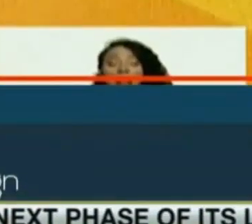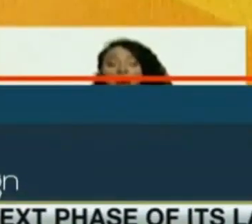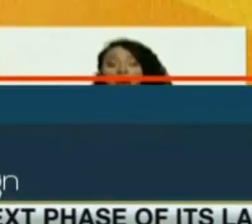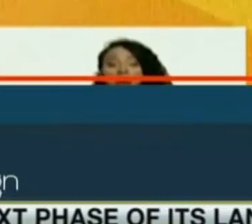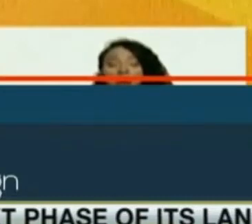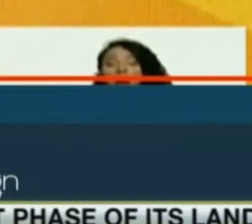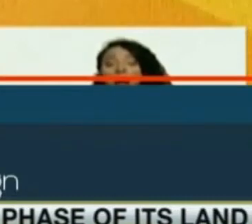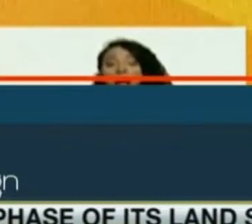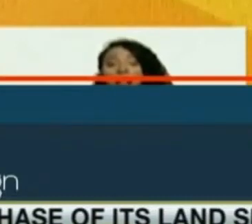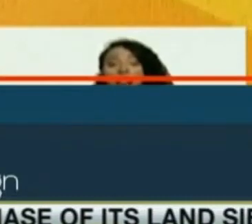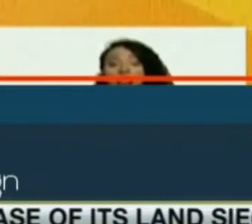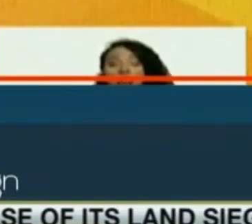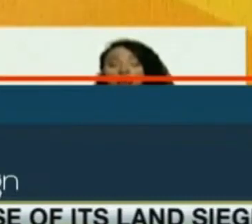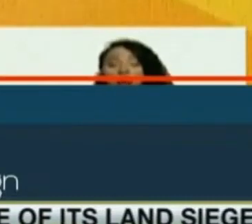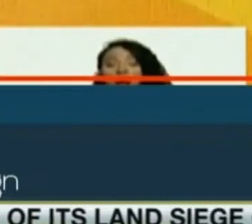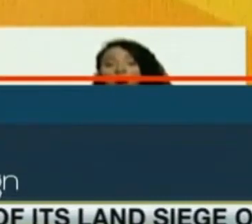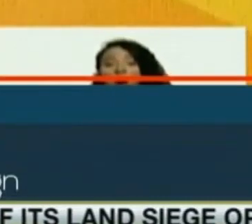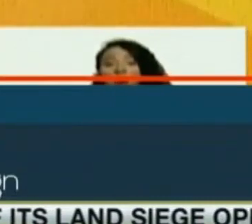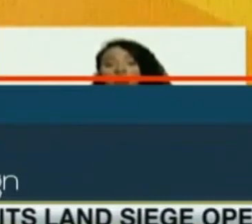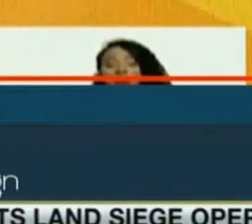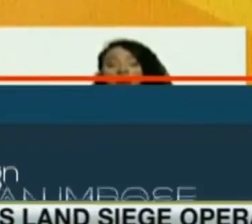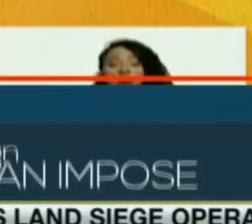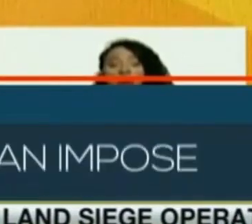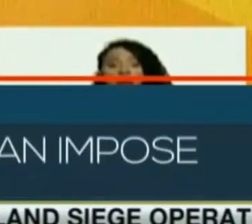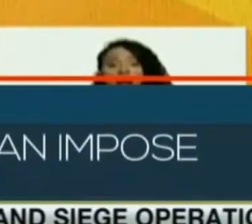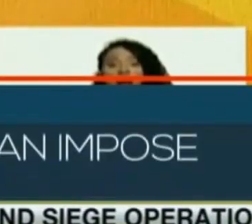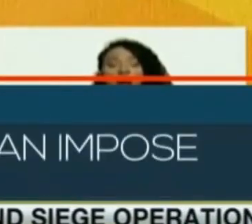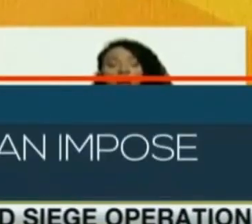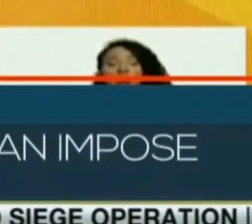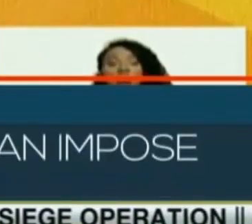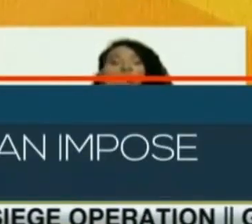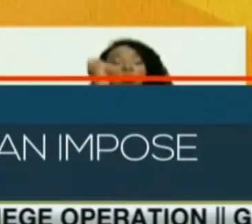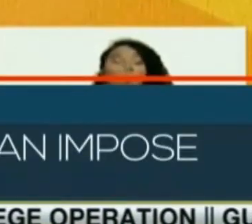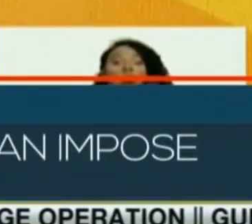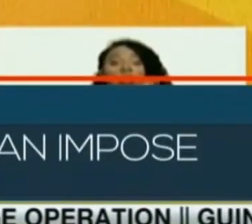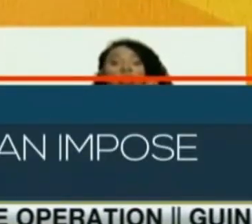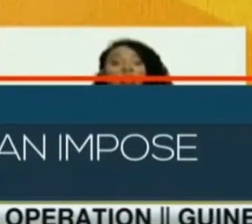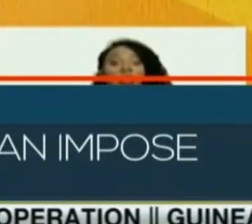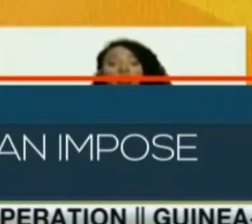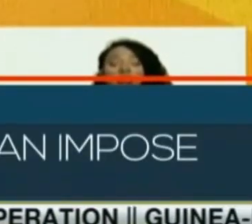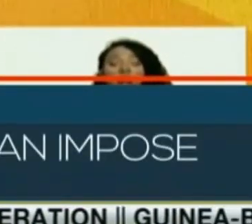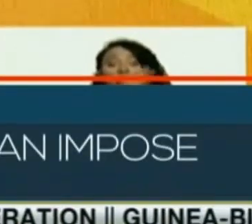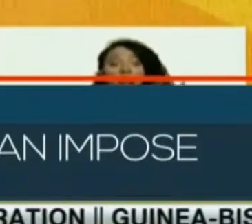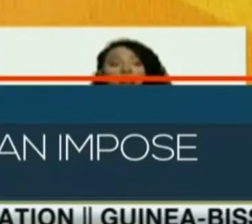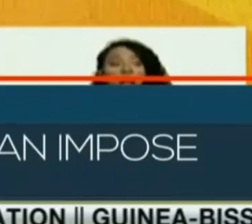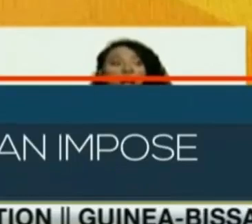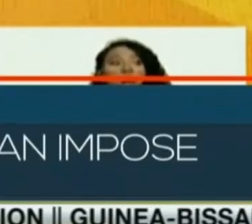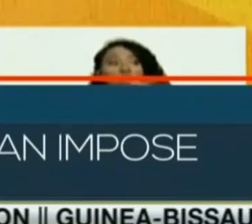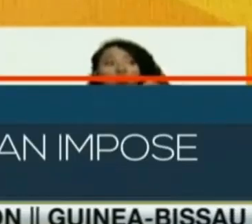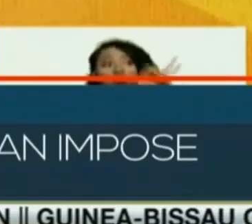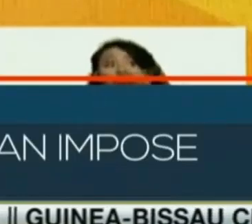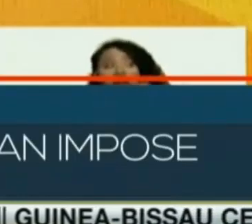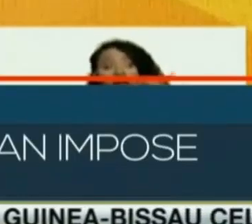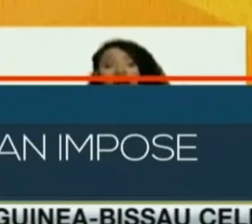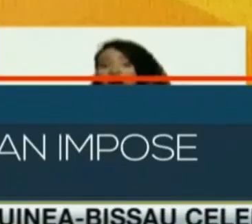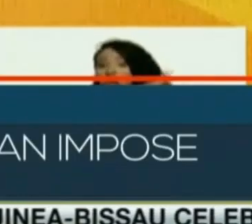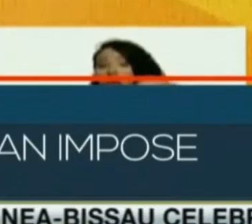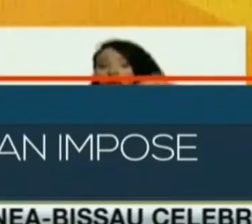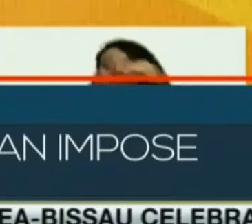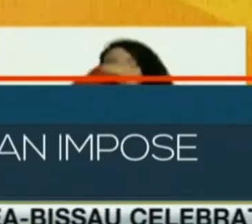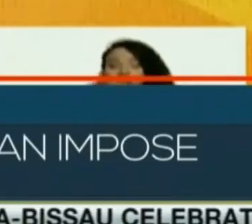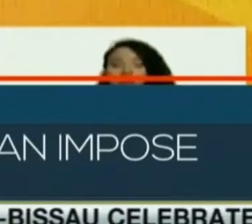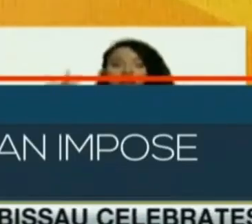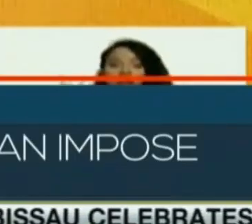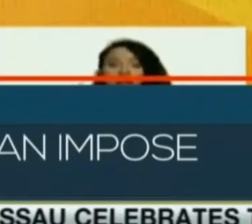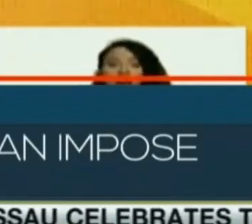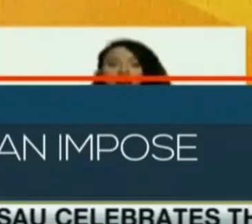ExxonMobil, government of Guyana, International Court of Justice, don't bite off more than you can chew. You don't have to get involved in Venezuela.